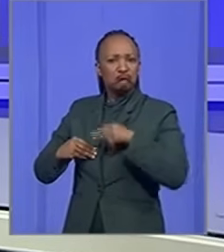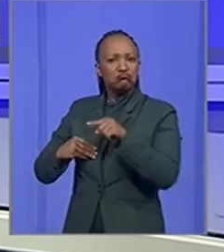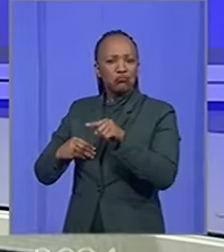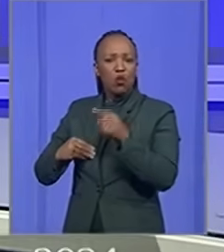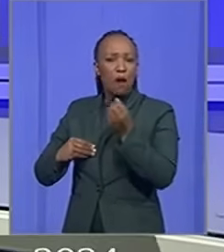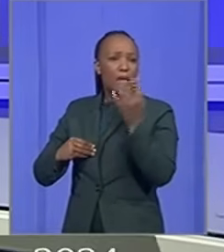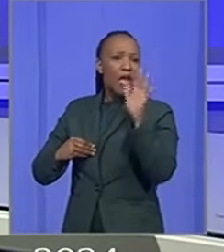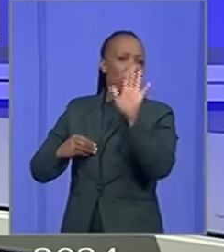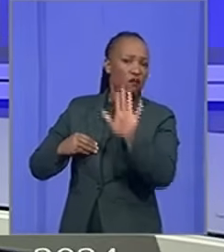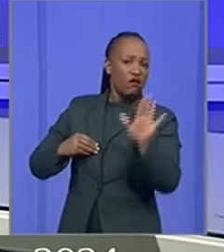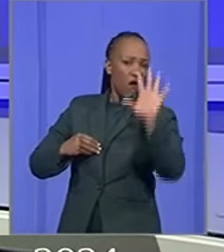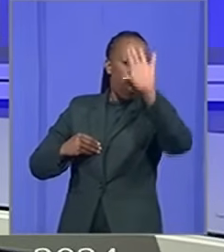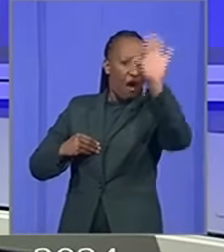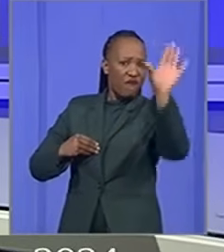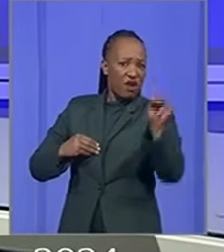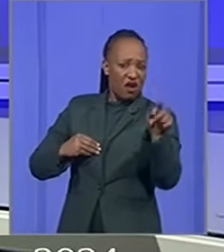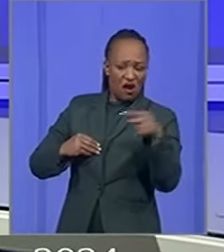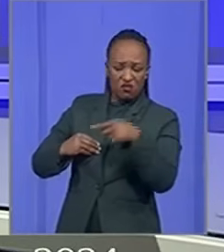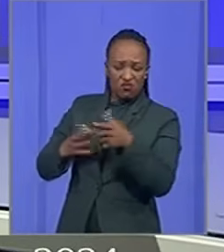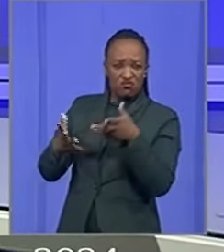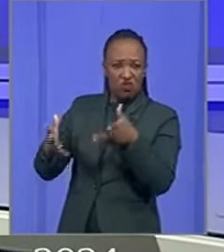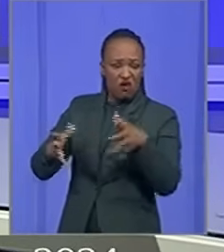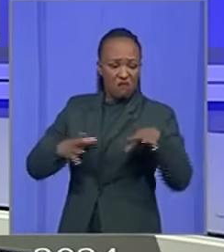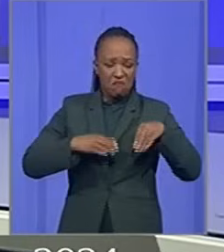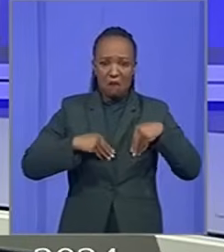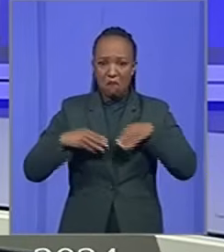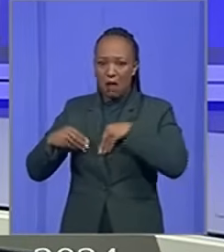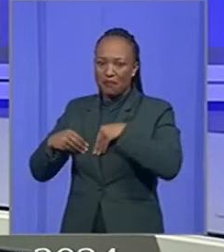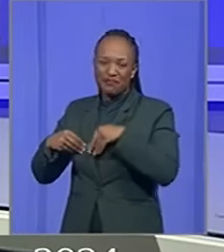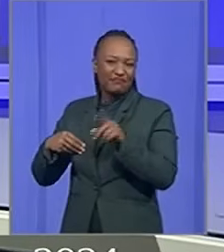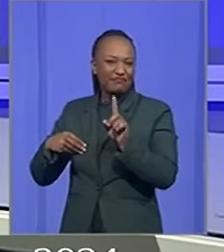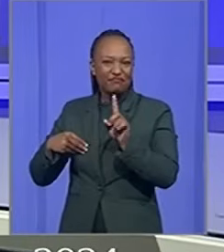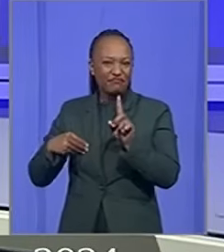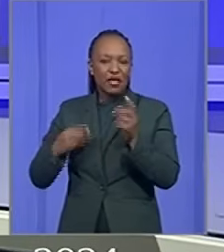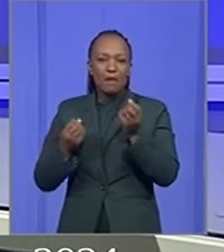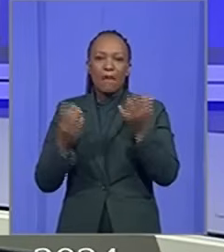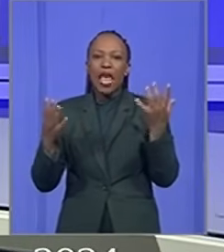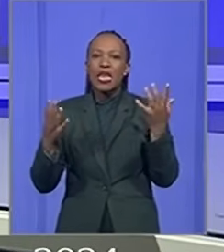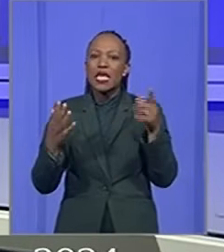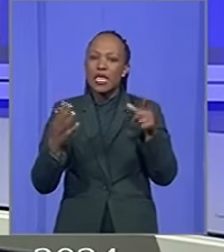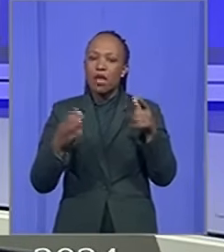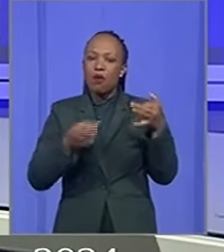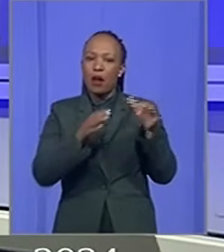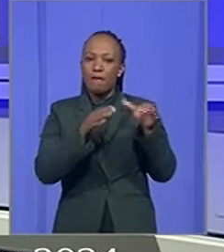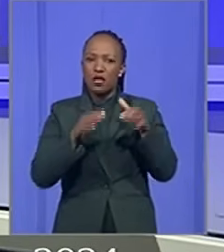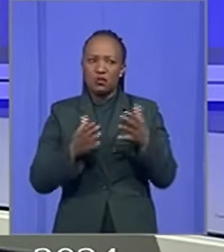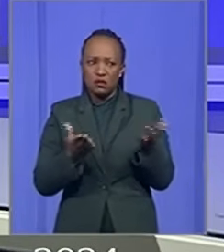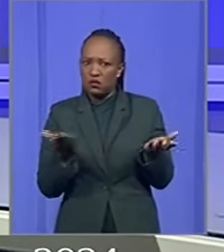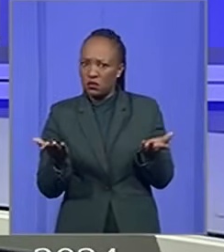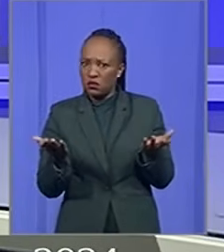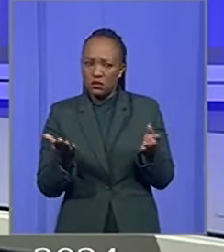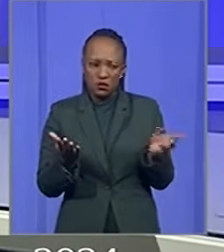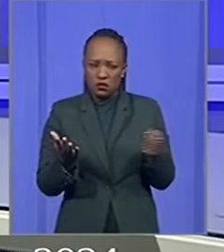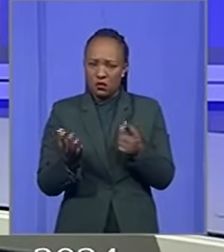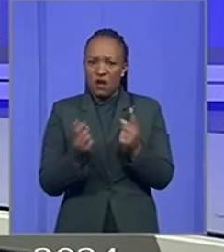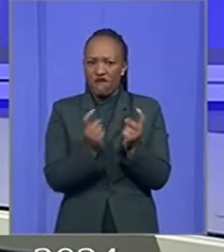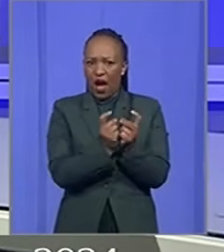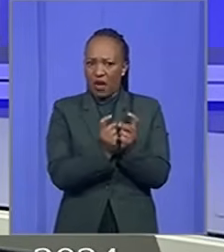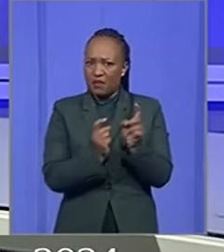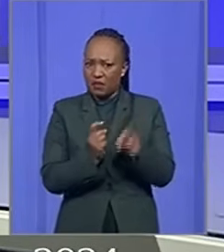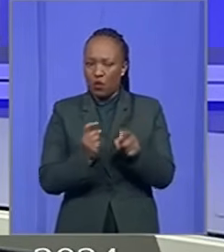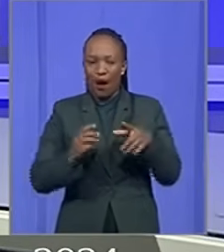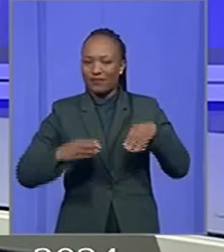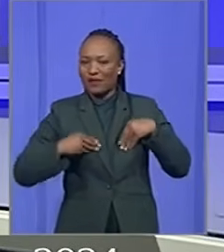tsa kontinente ya Afrika. Mekga e meng ya tokoloho e susumetsa ntwa tsa bana ba thari e le ha e sa batle ho ananela sephetho sa